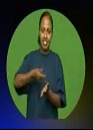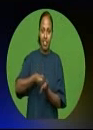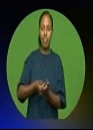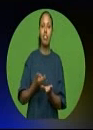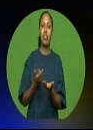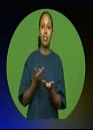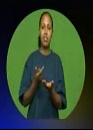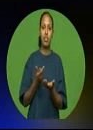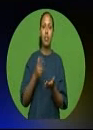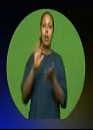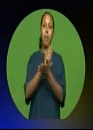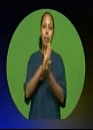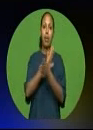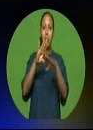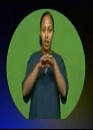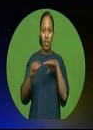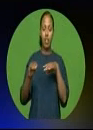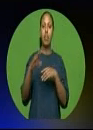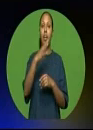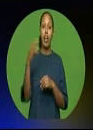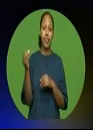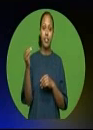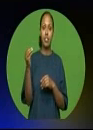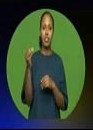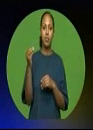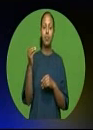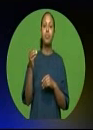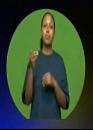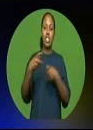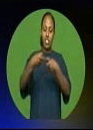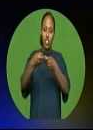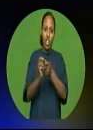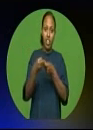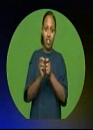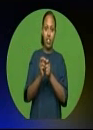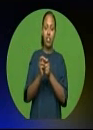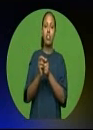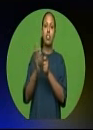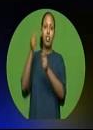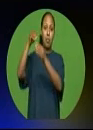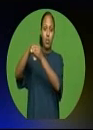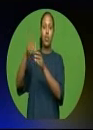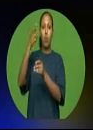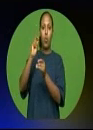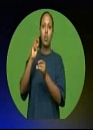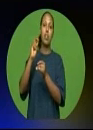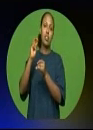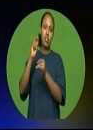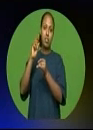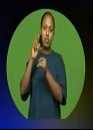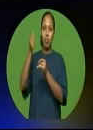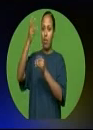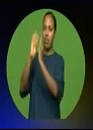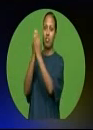cents, paper money, and checking deposits or demand deposits.